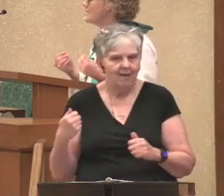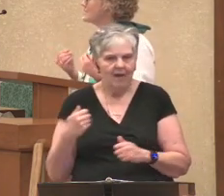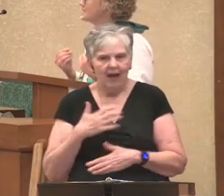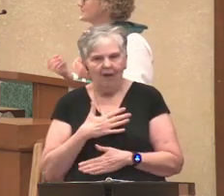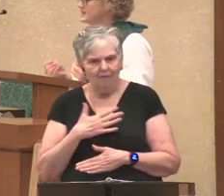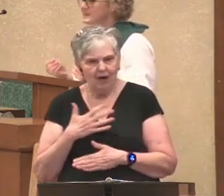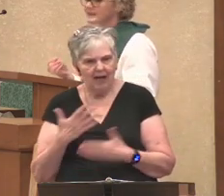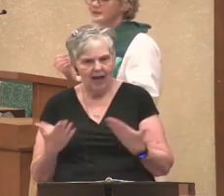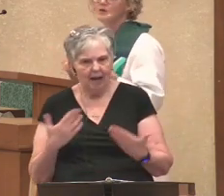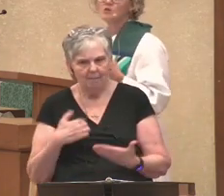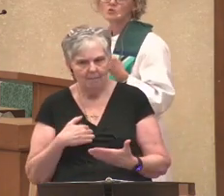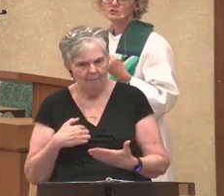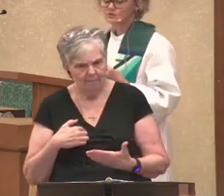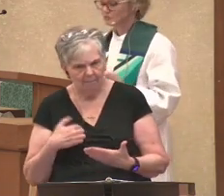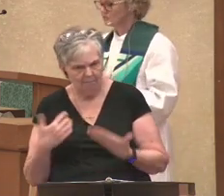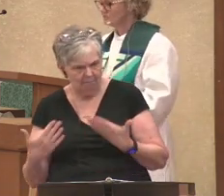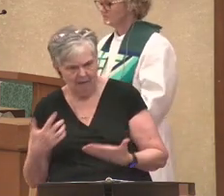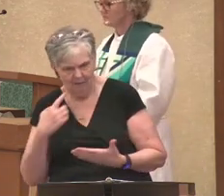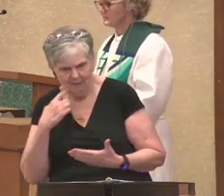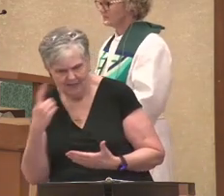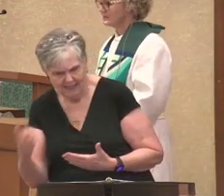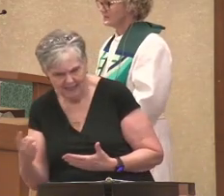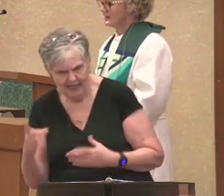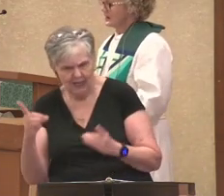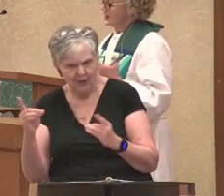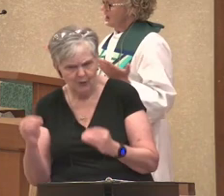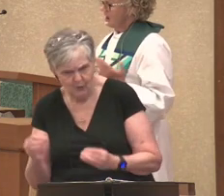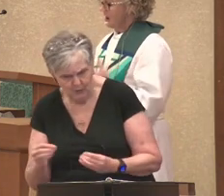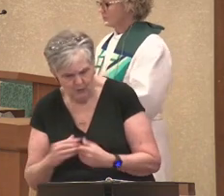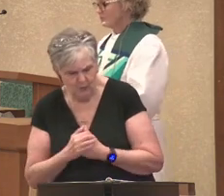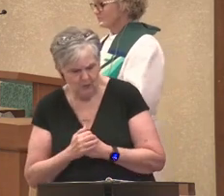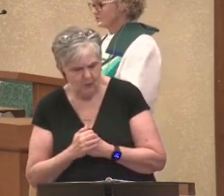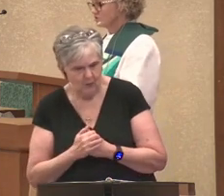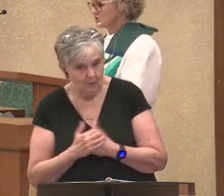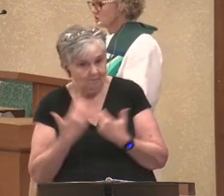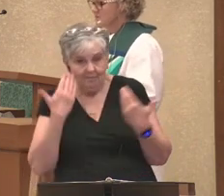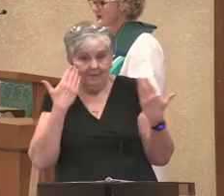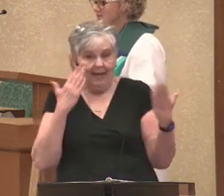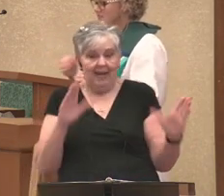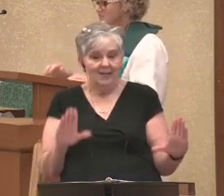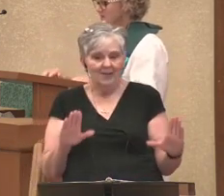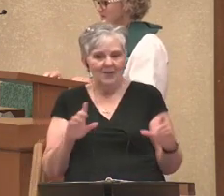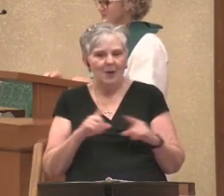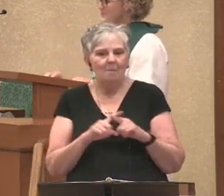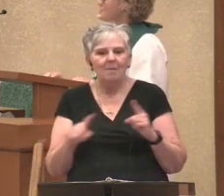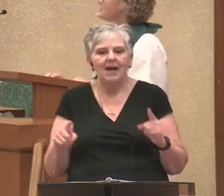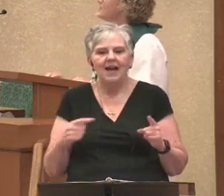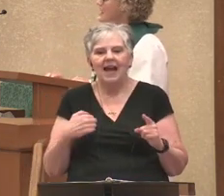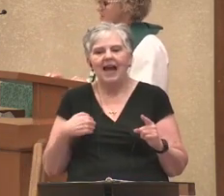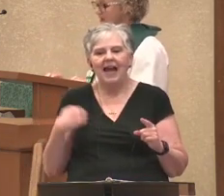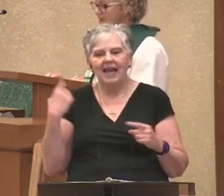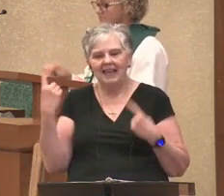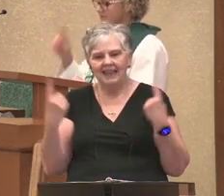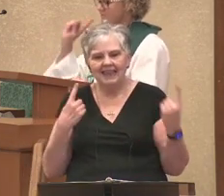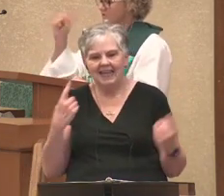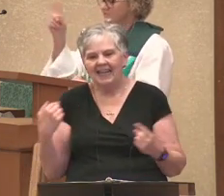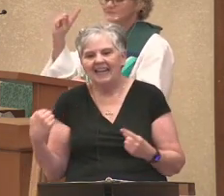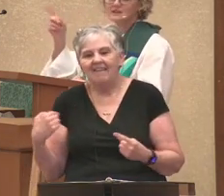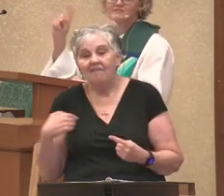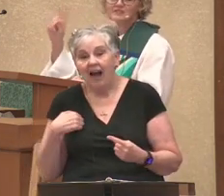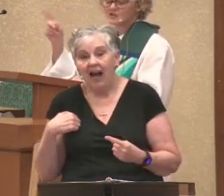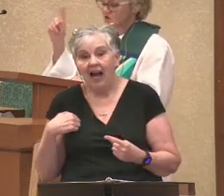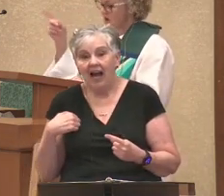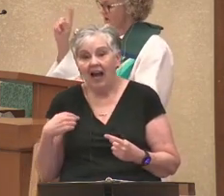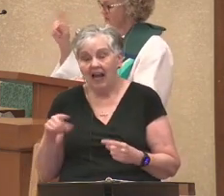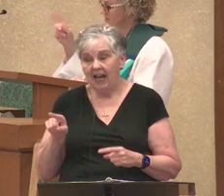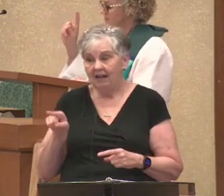of what I might say or do? I don't know for sure, but I suspect that if I had been pointing